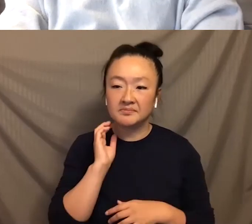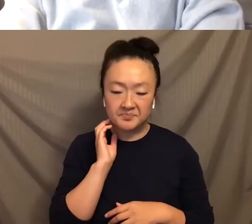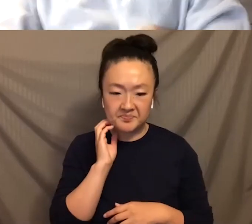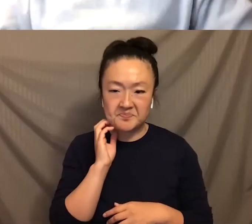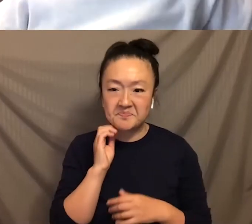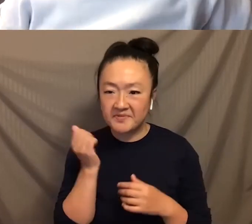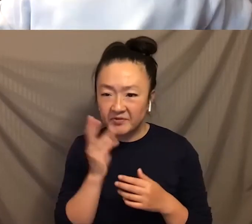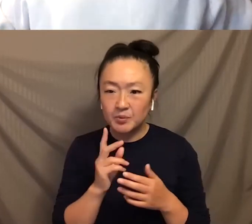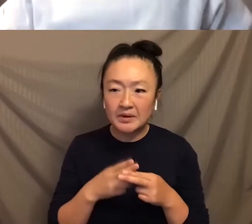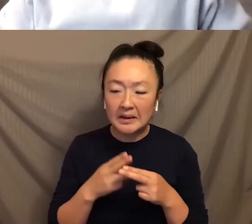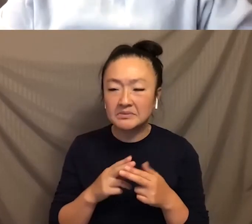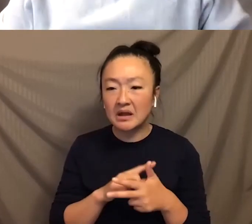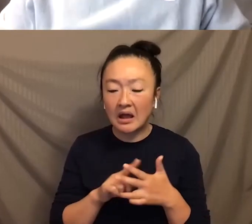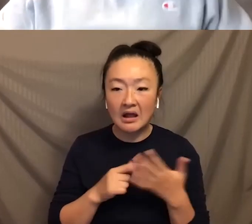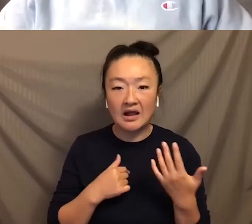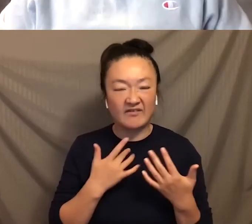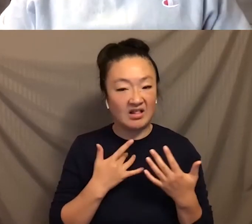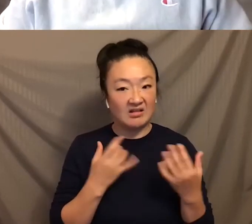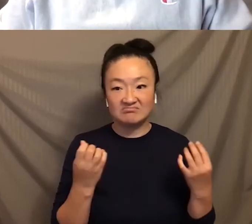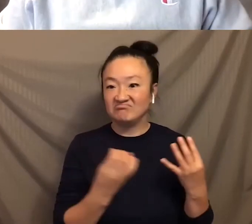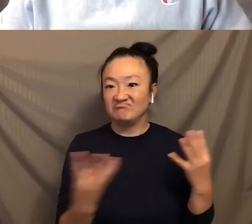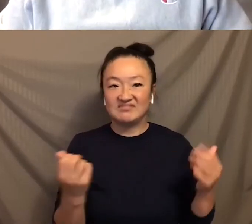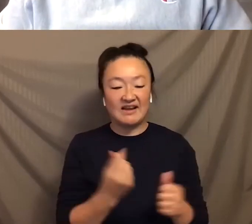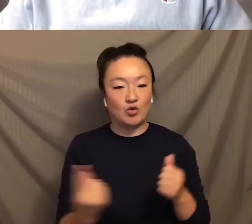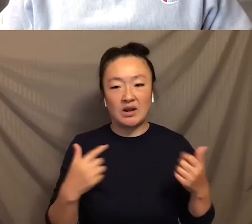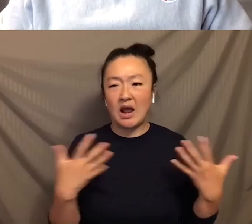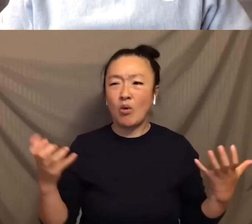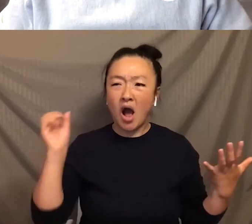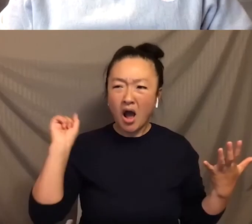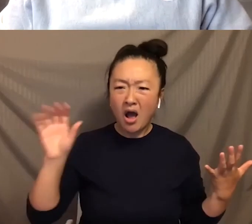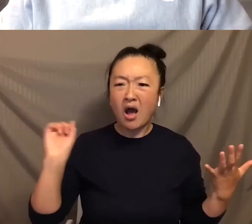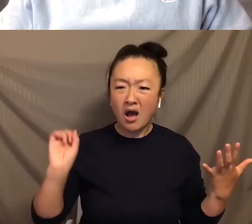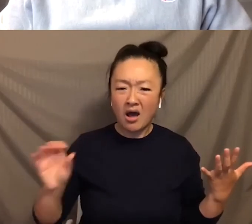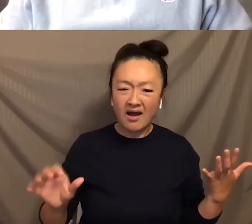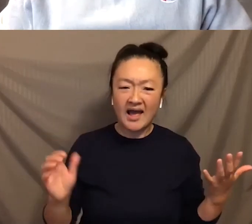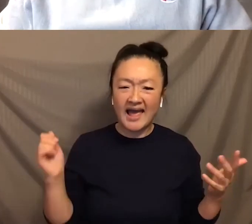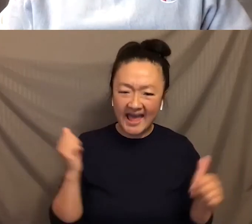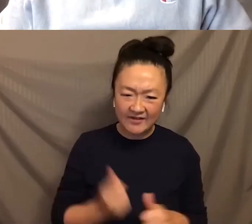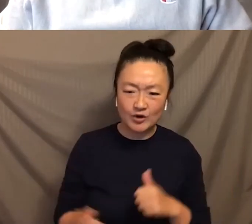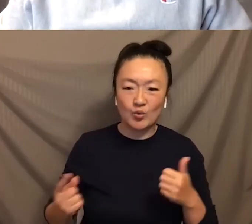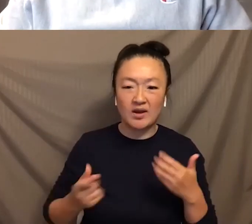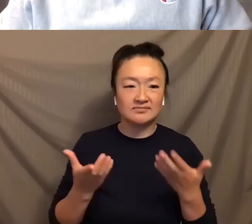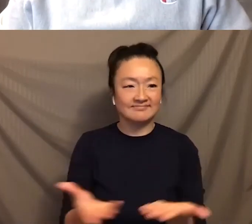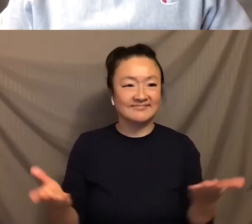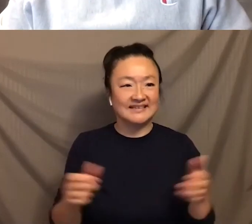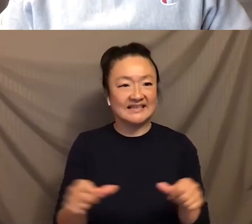couple of names, because I feel like everyone, I want to like bring everyone into this space with